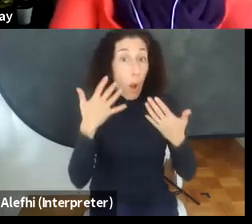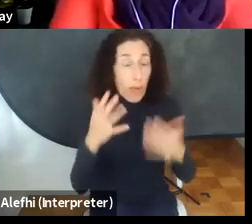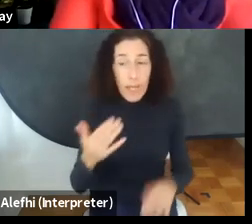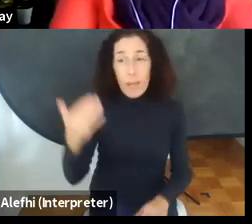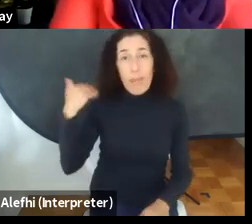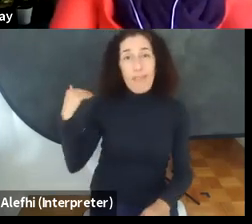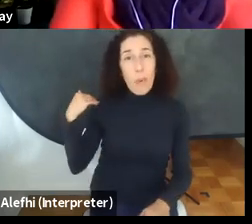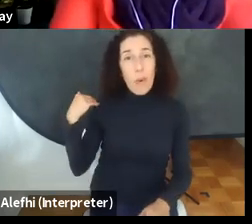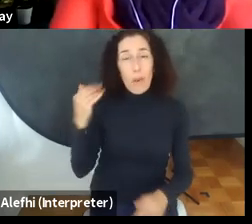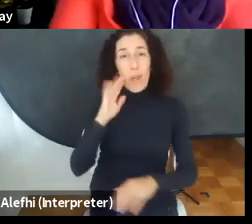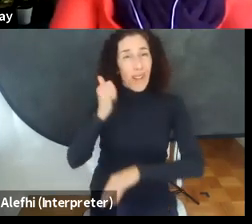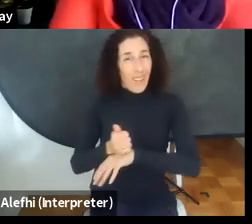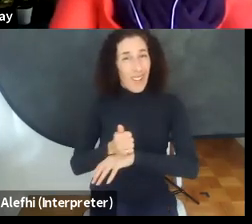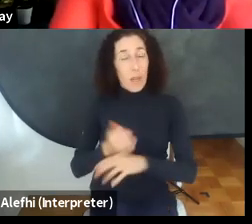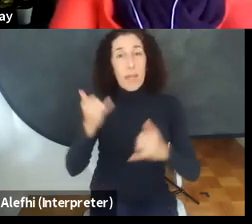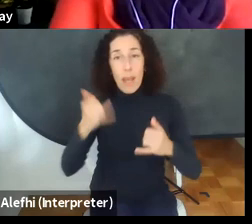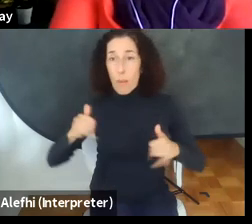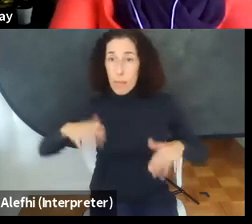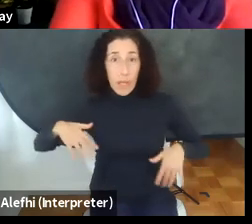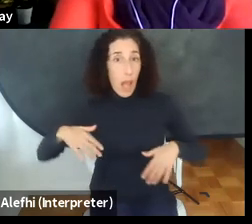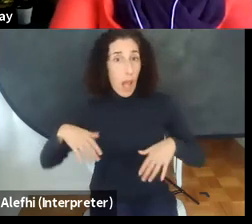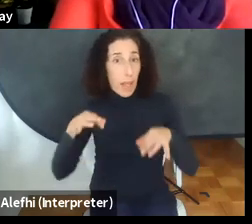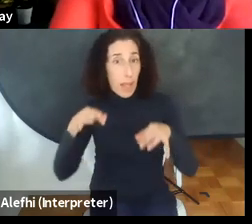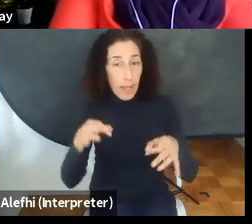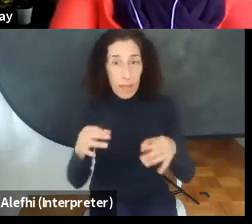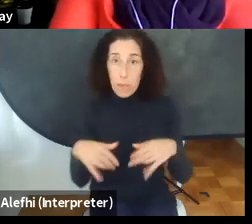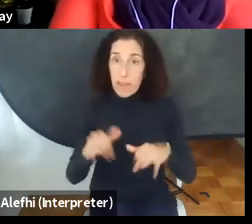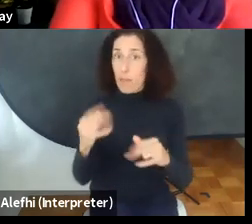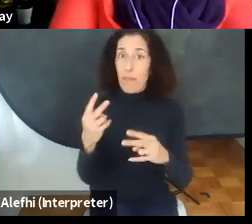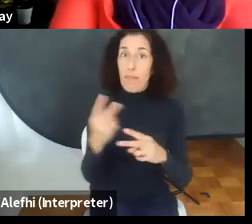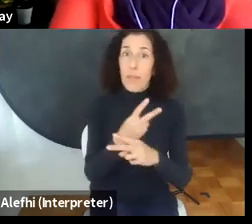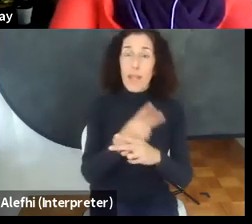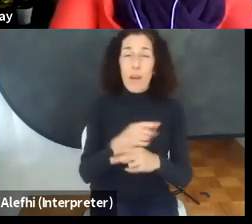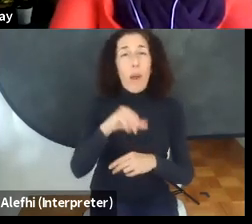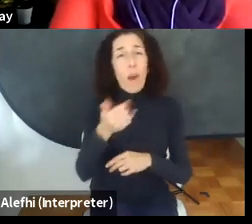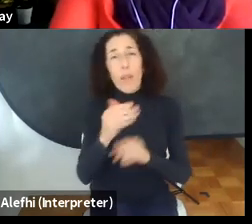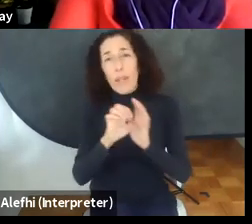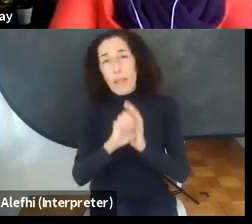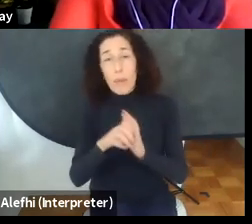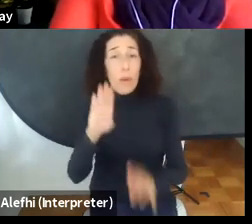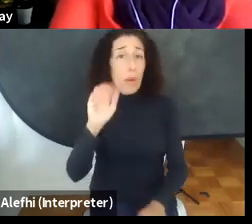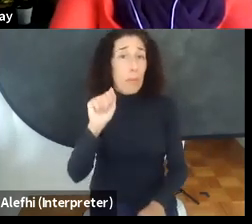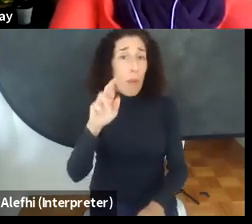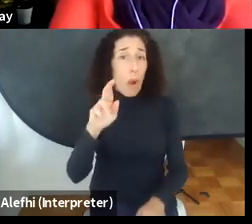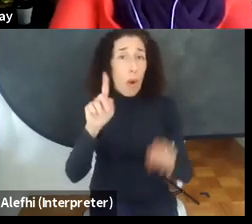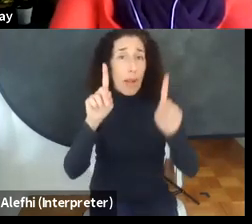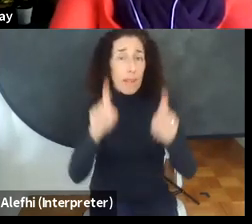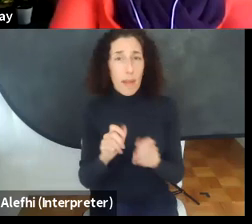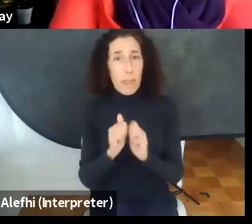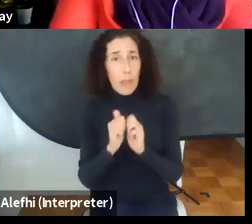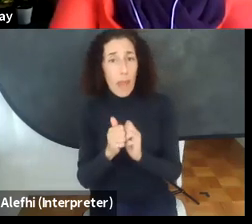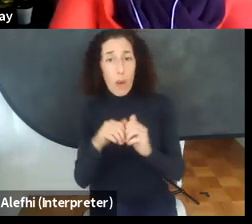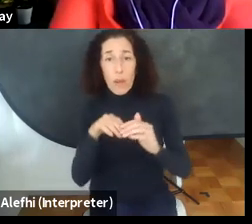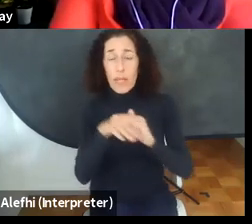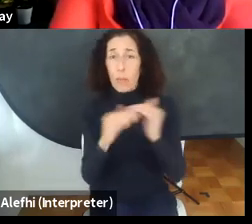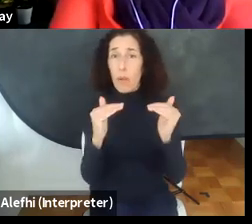digital platforms, accessibility of testing systems, like taking the bar exam, for example. How do we get equal access to taking the bar exam